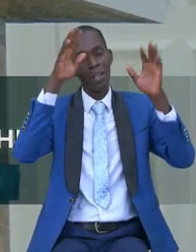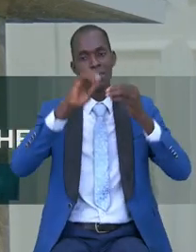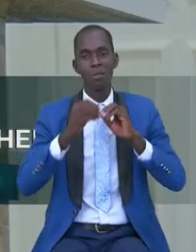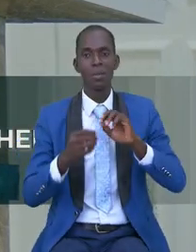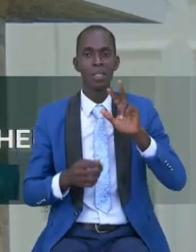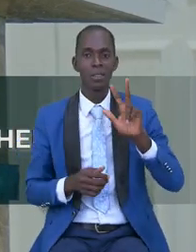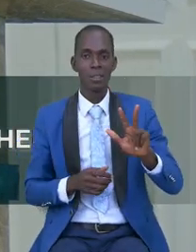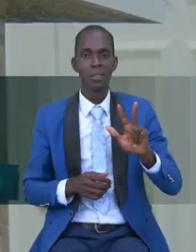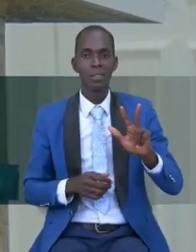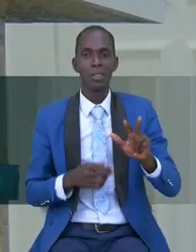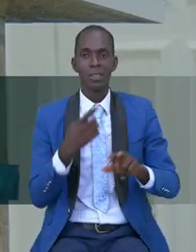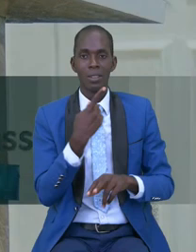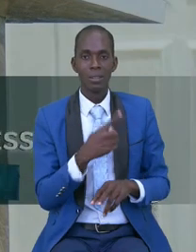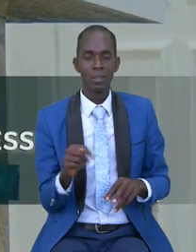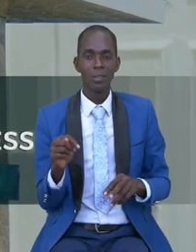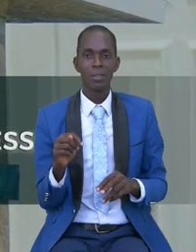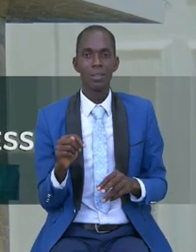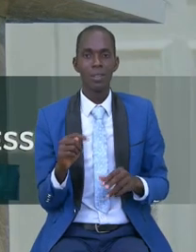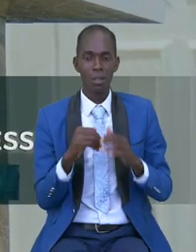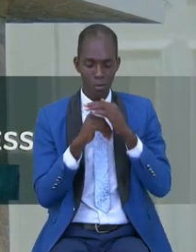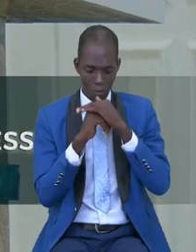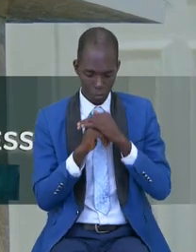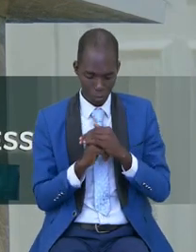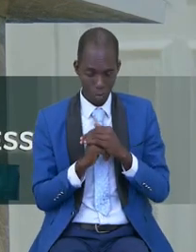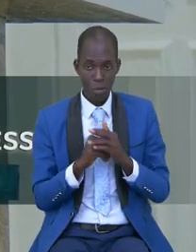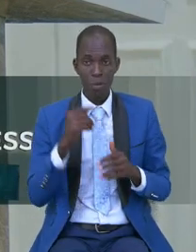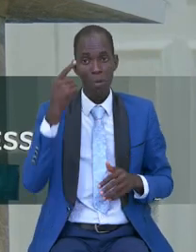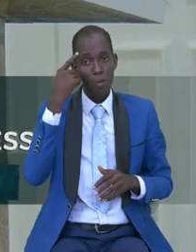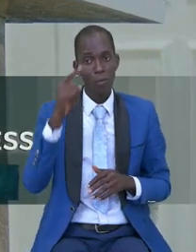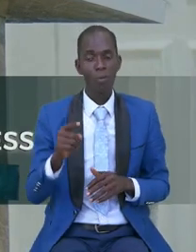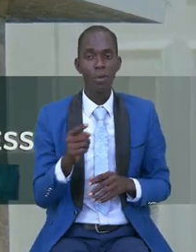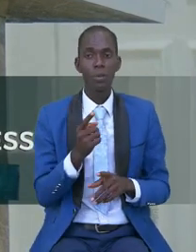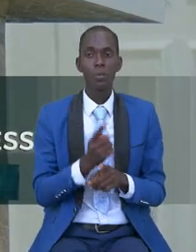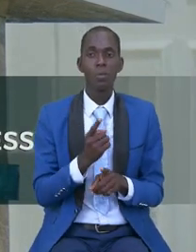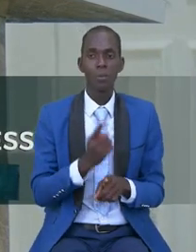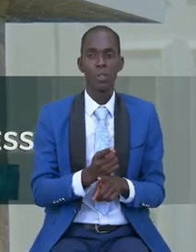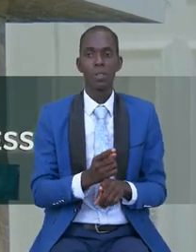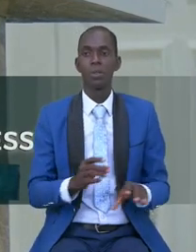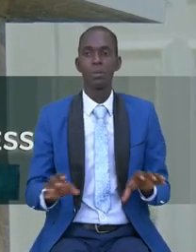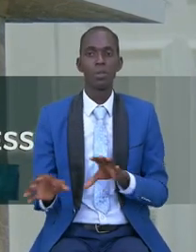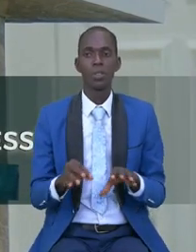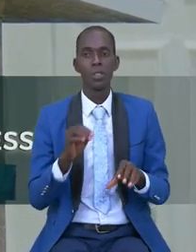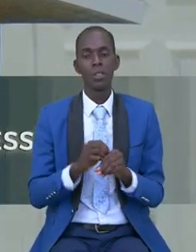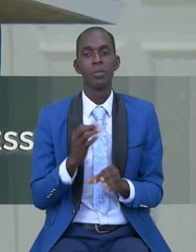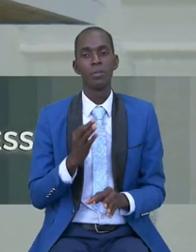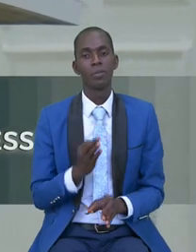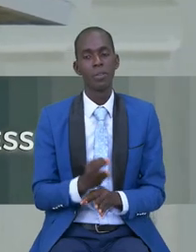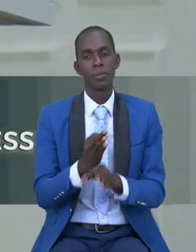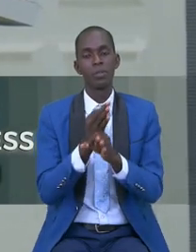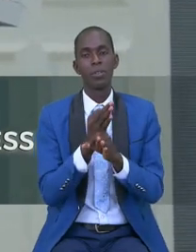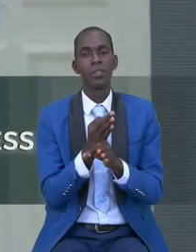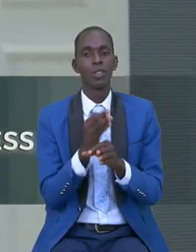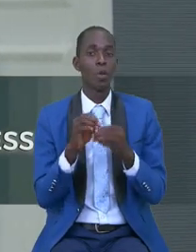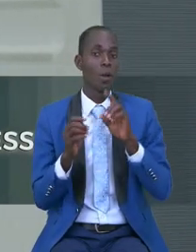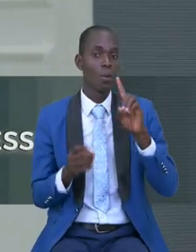the adoration for due performance in faithfulness. Number